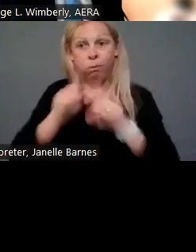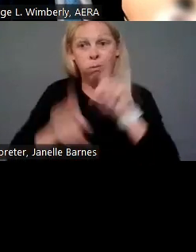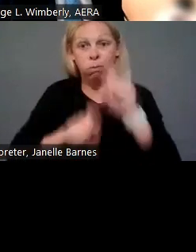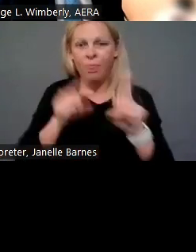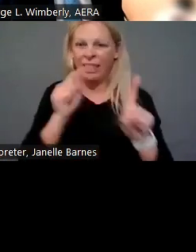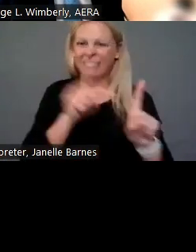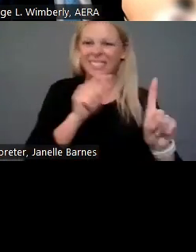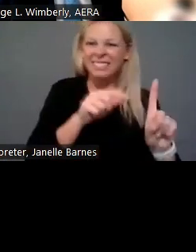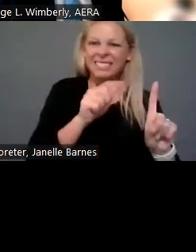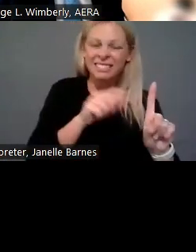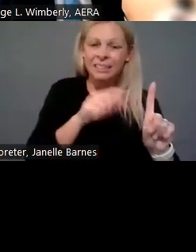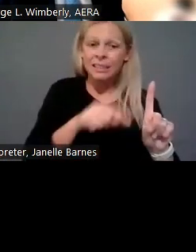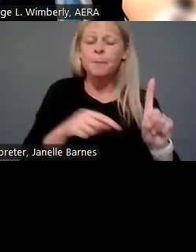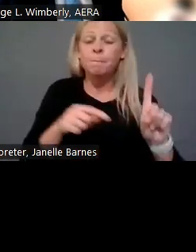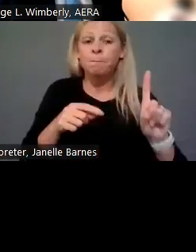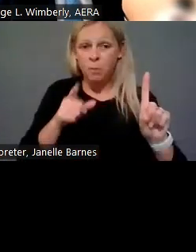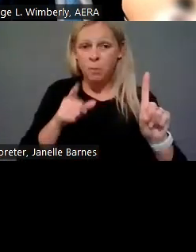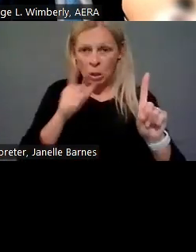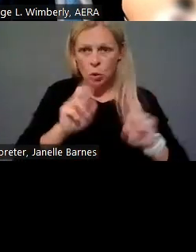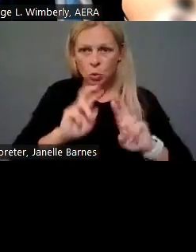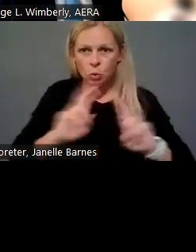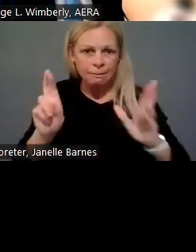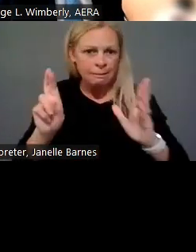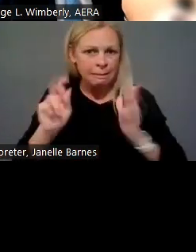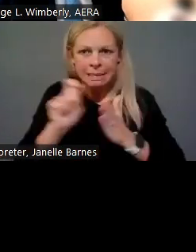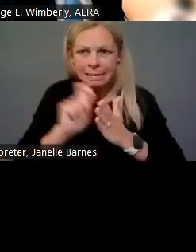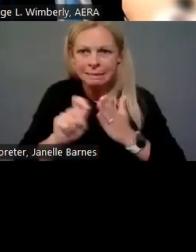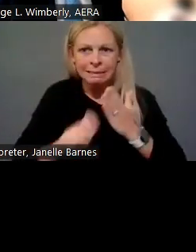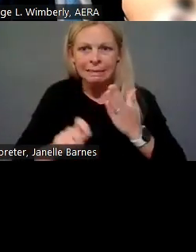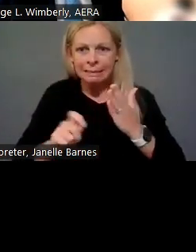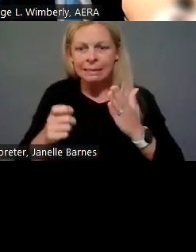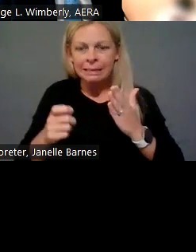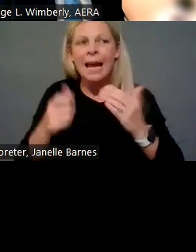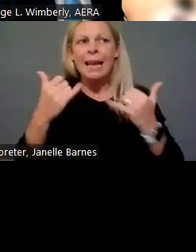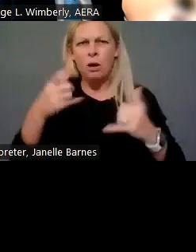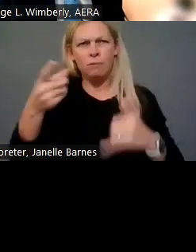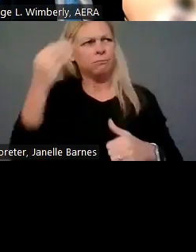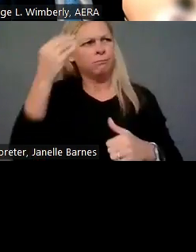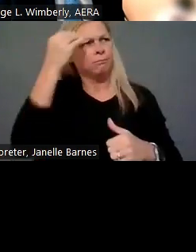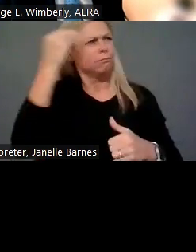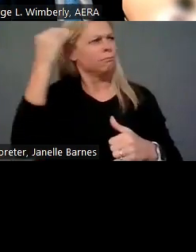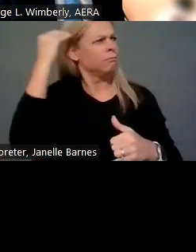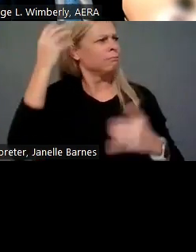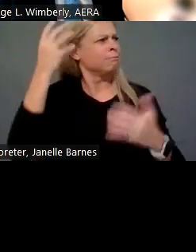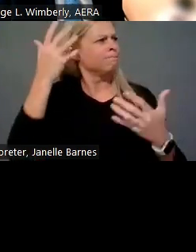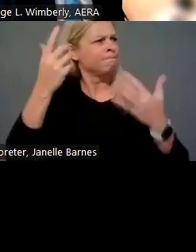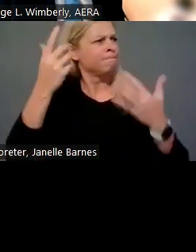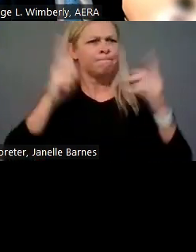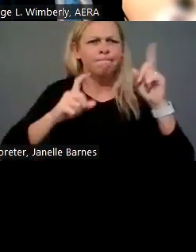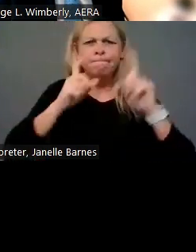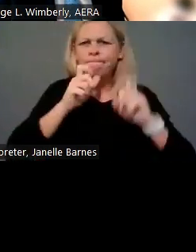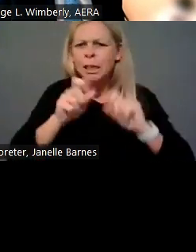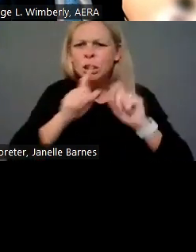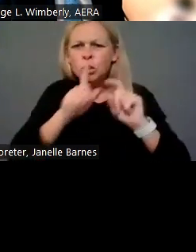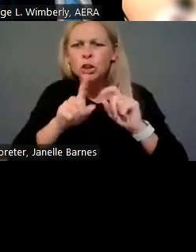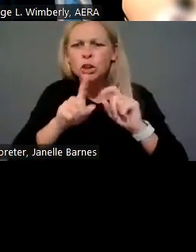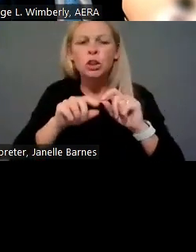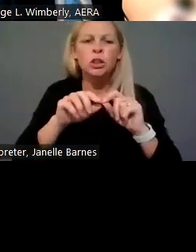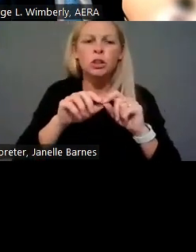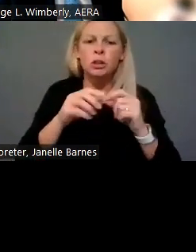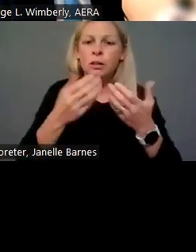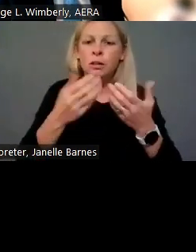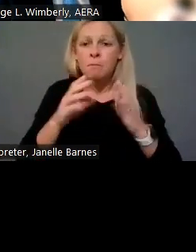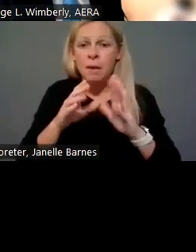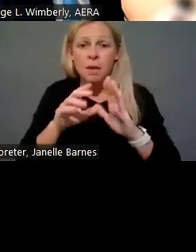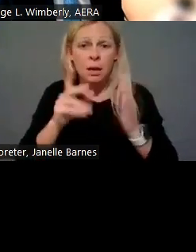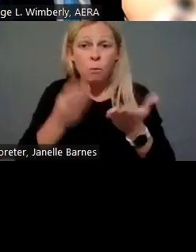because you're at this stage, and I know many of you are now asking these things as you are many of you are at the proposal stage, or